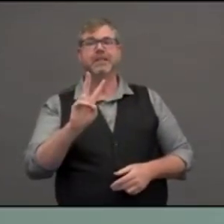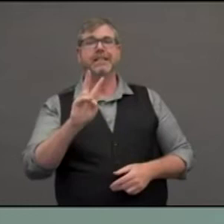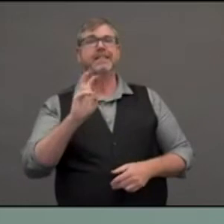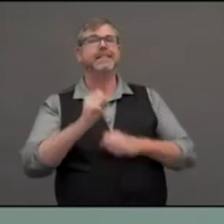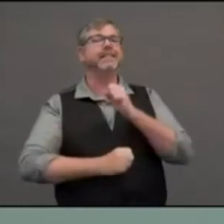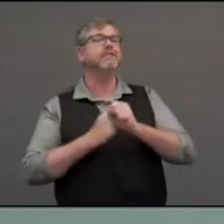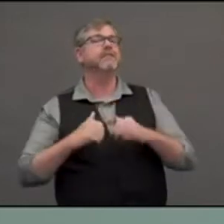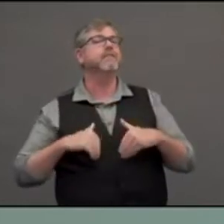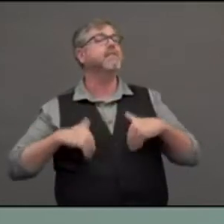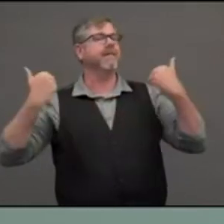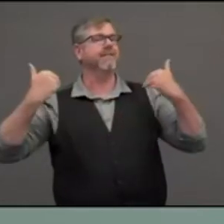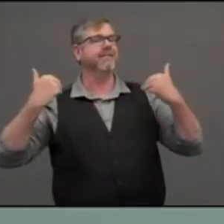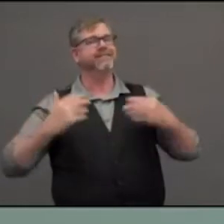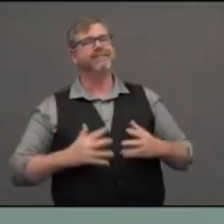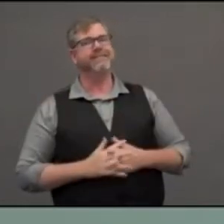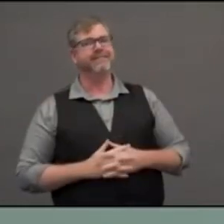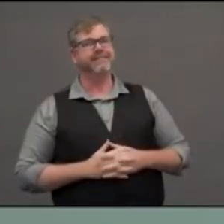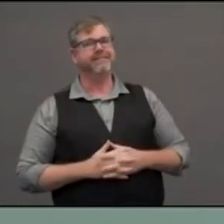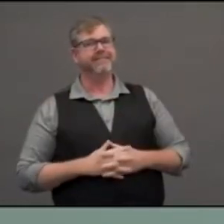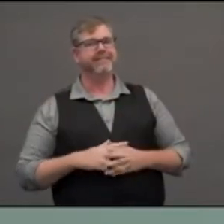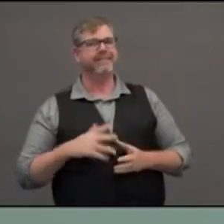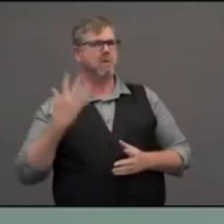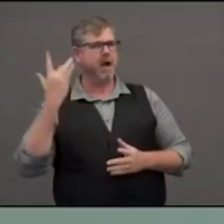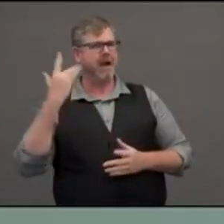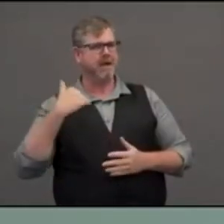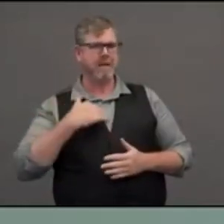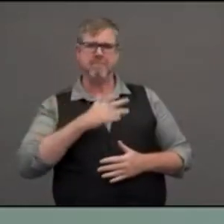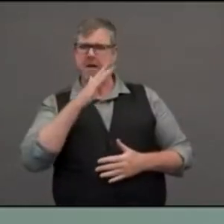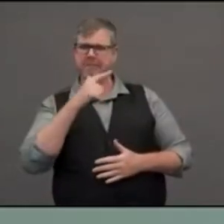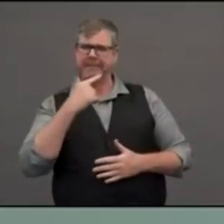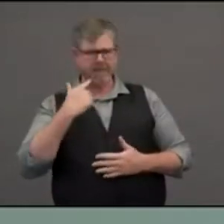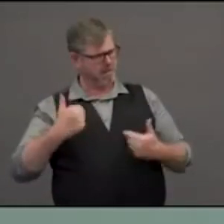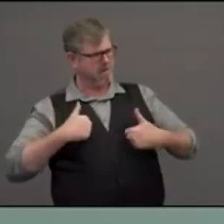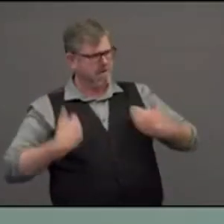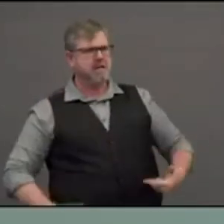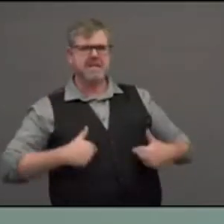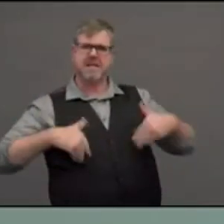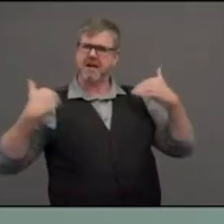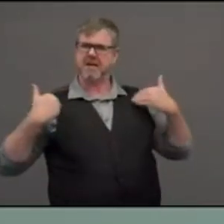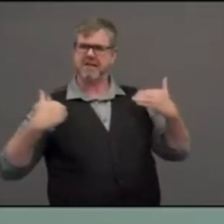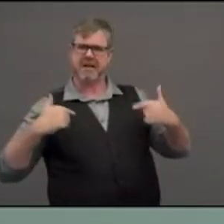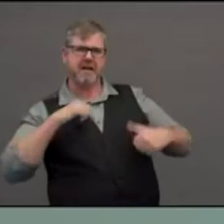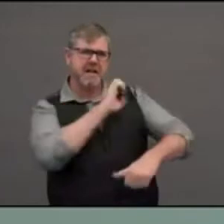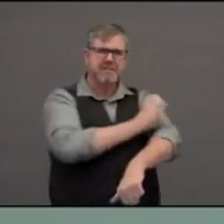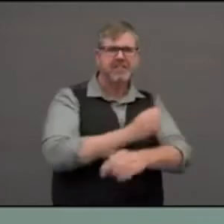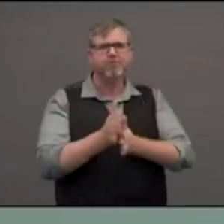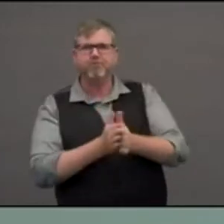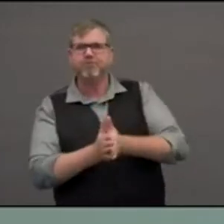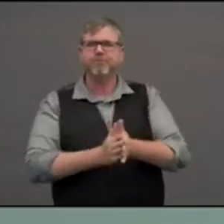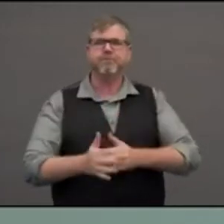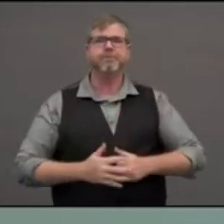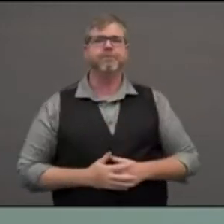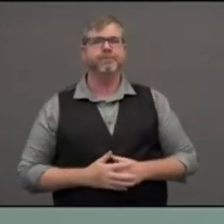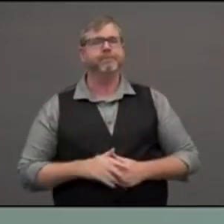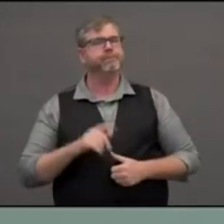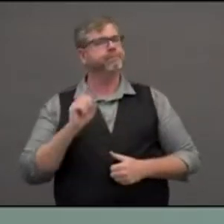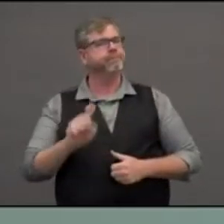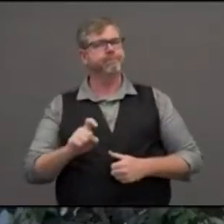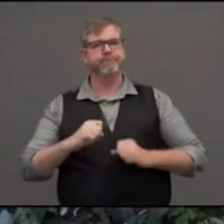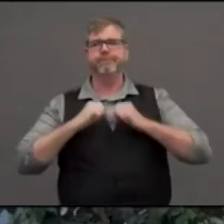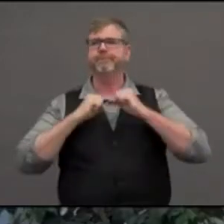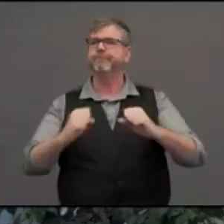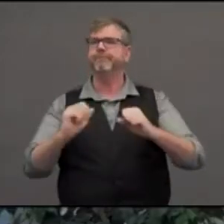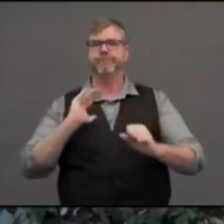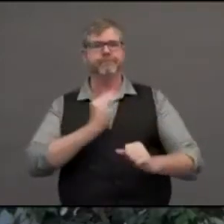of how young and vibrant she is. And we have to protect our community members and our family members. So let's look at the age breakdown